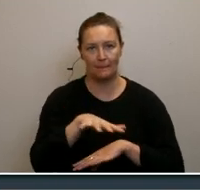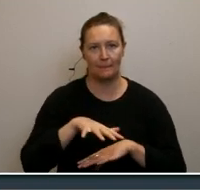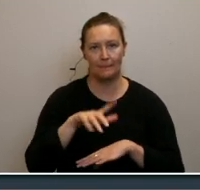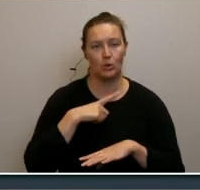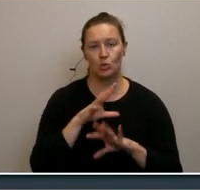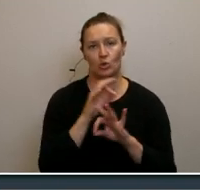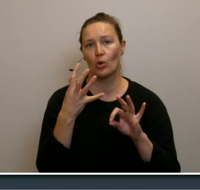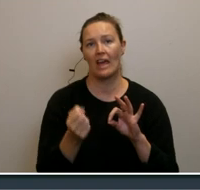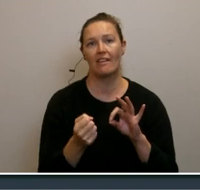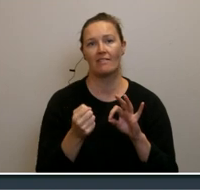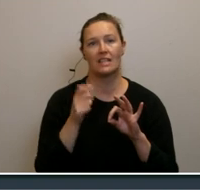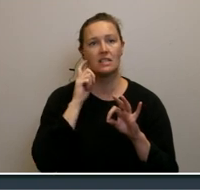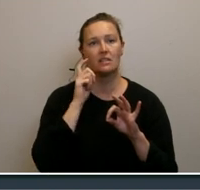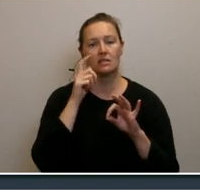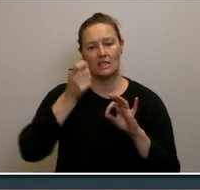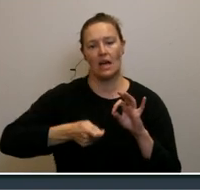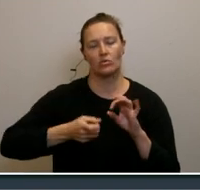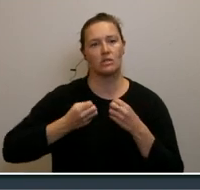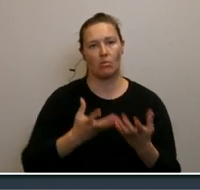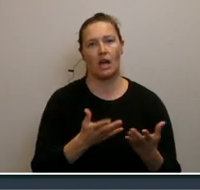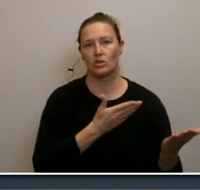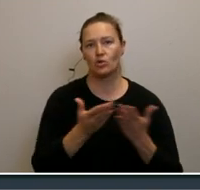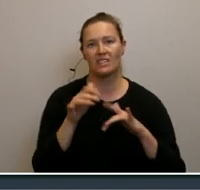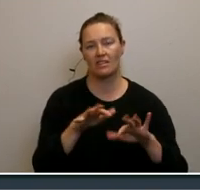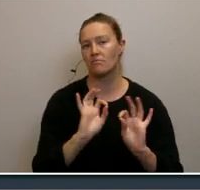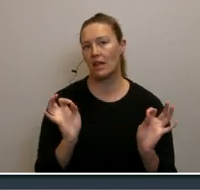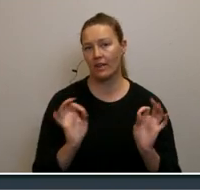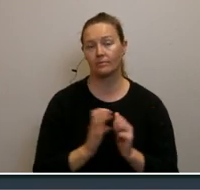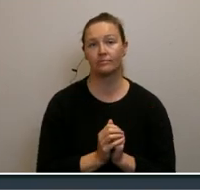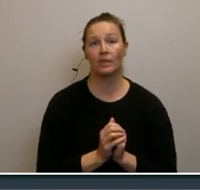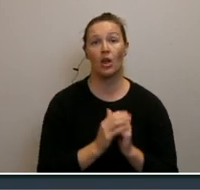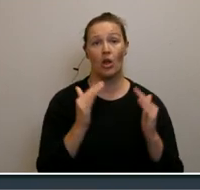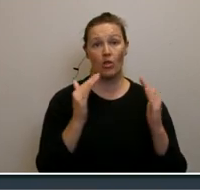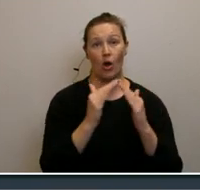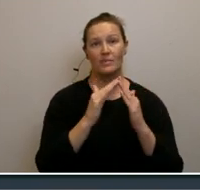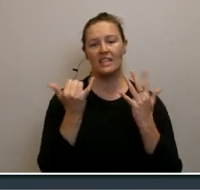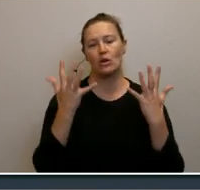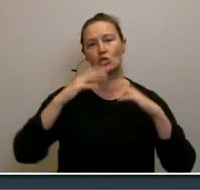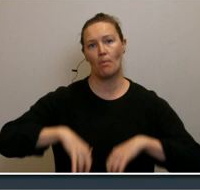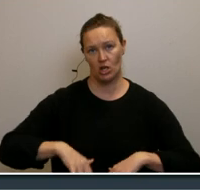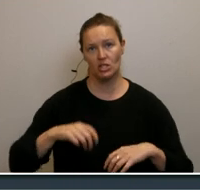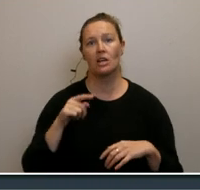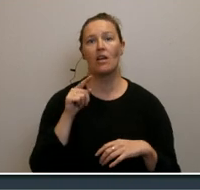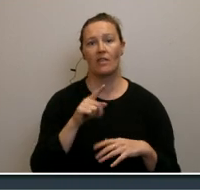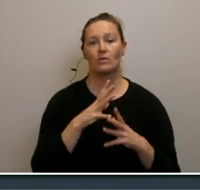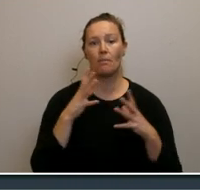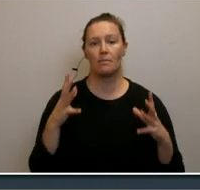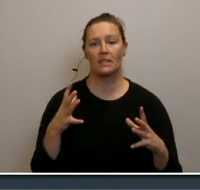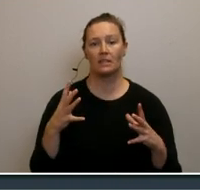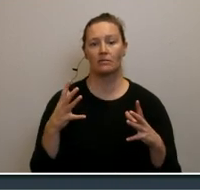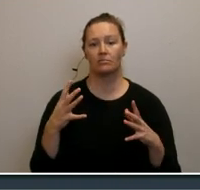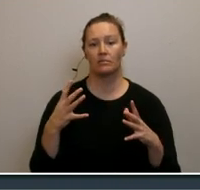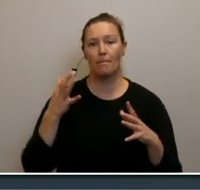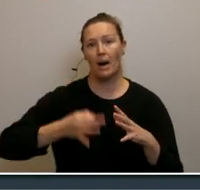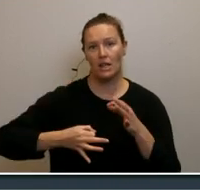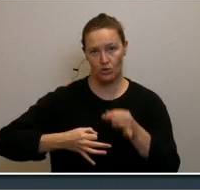because we don't have the town supply services at the site. The homestead has now been demolished, which was a significant milestone for us.